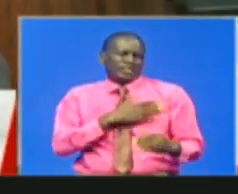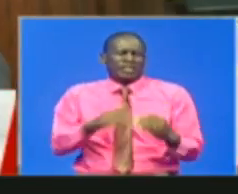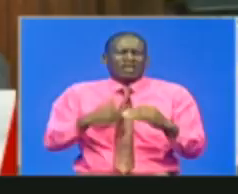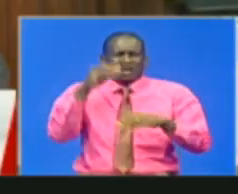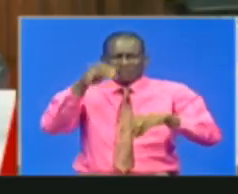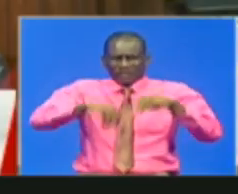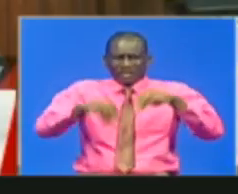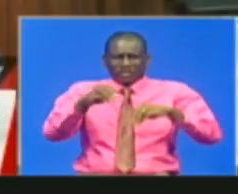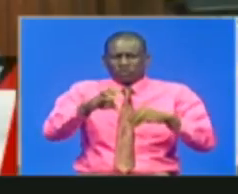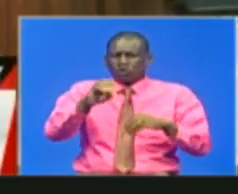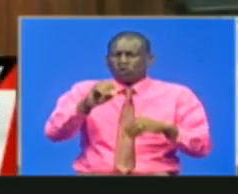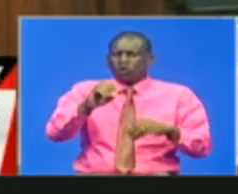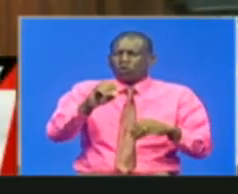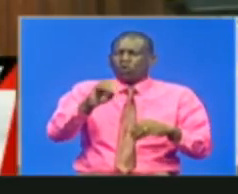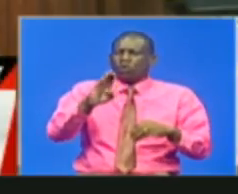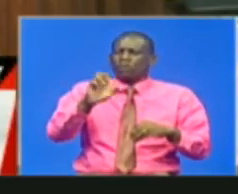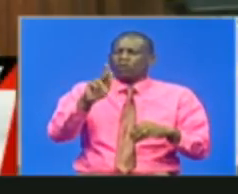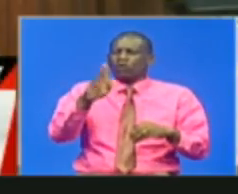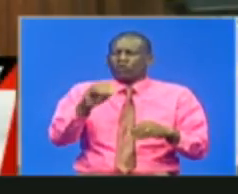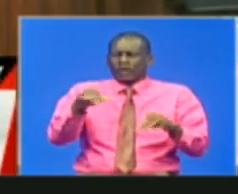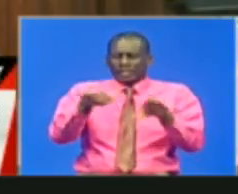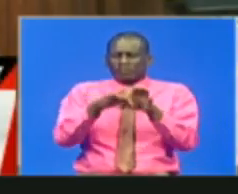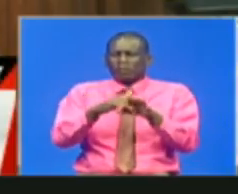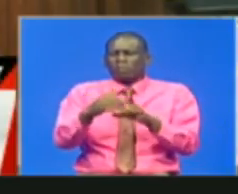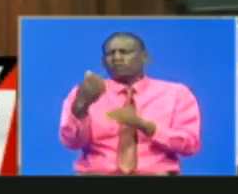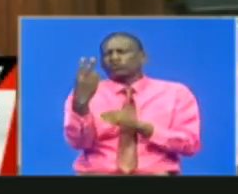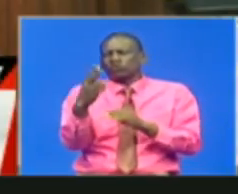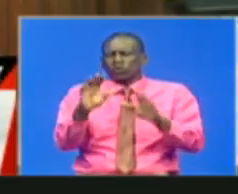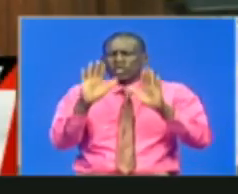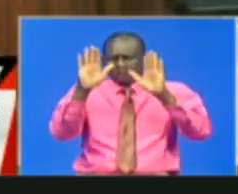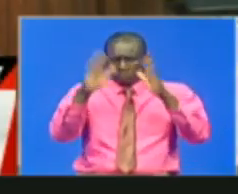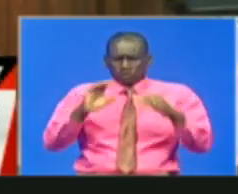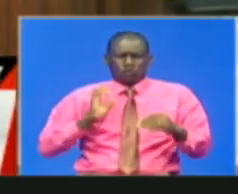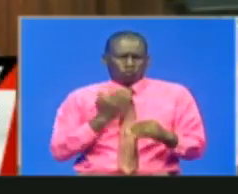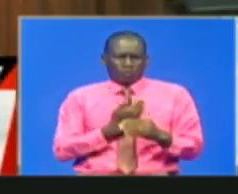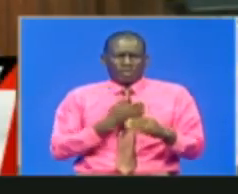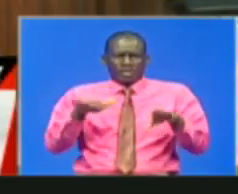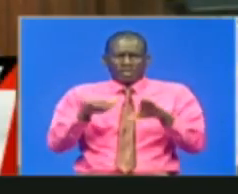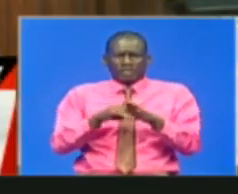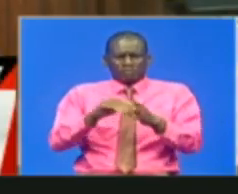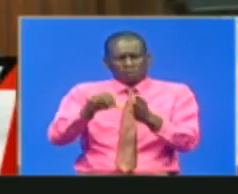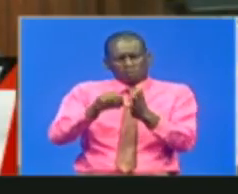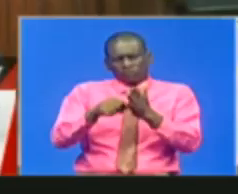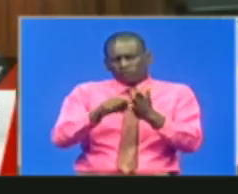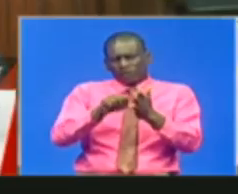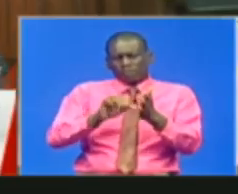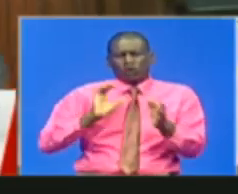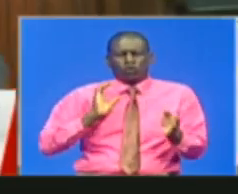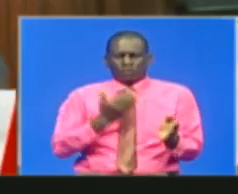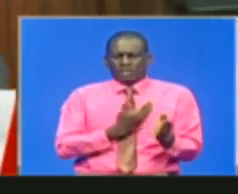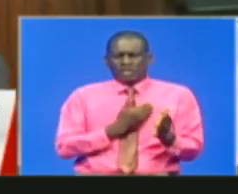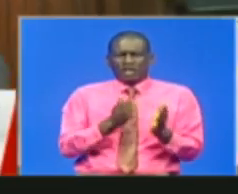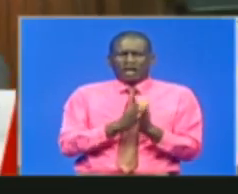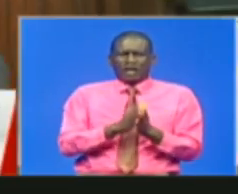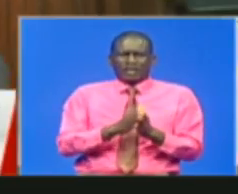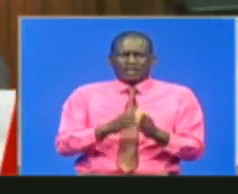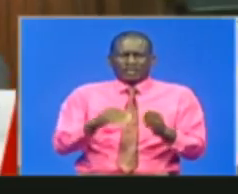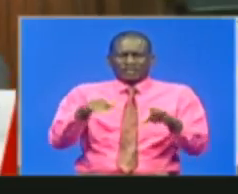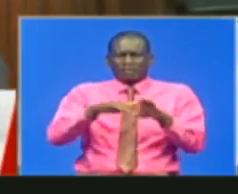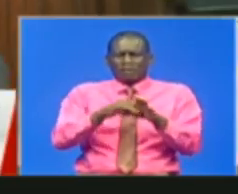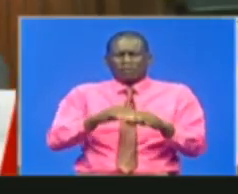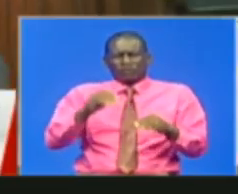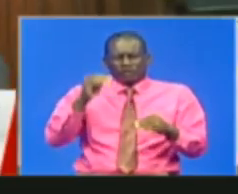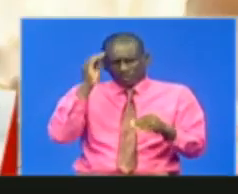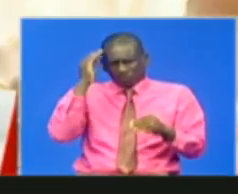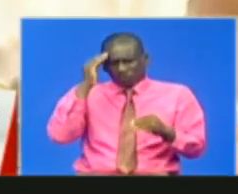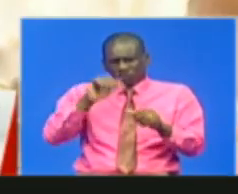Omboko already is a member of two heavy committees. He's a member of the Labour Committee. He's a member of Education, Science